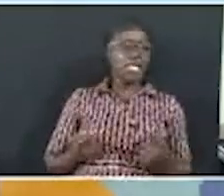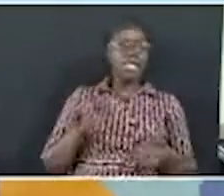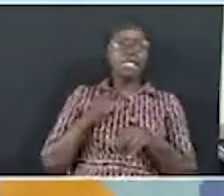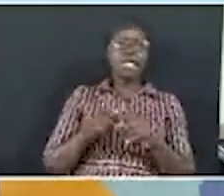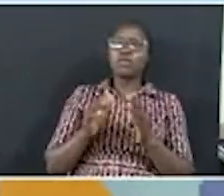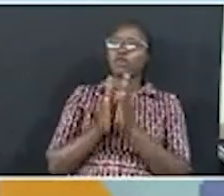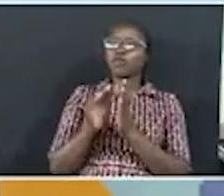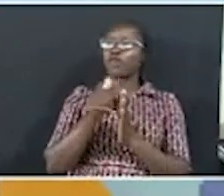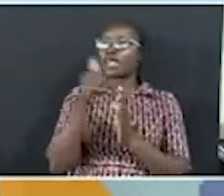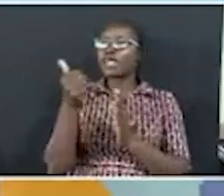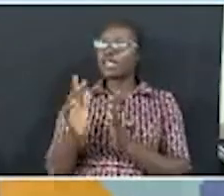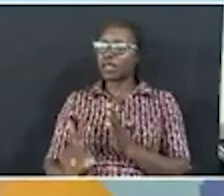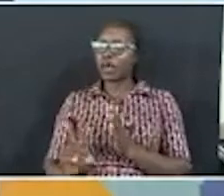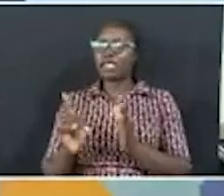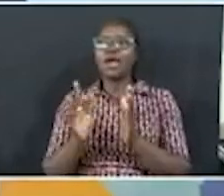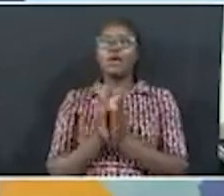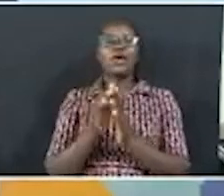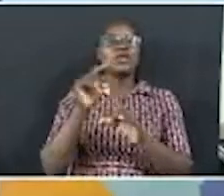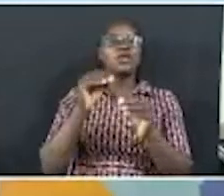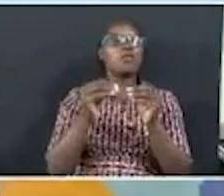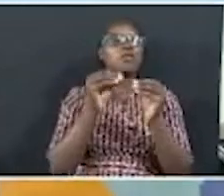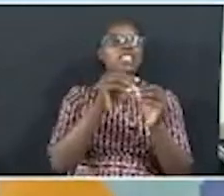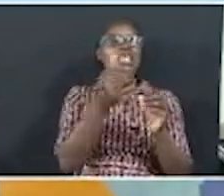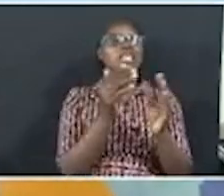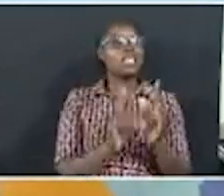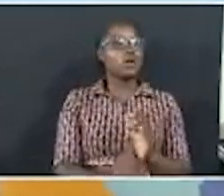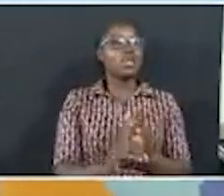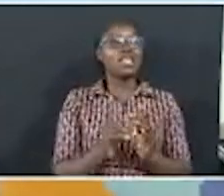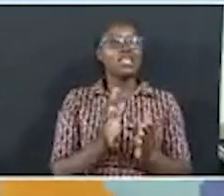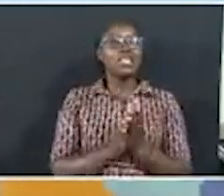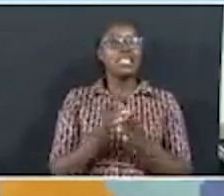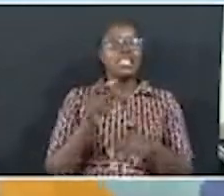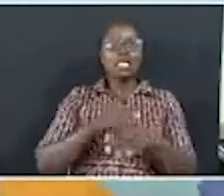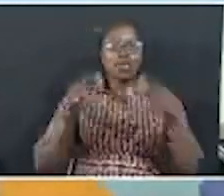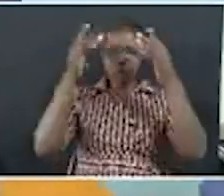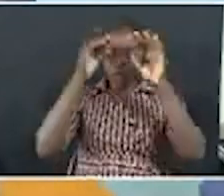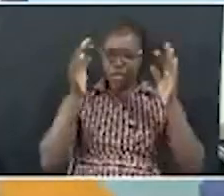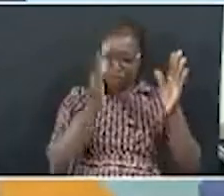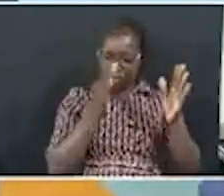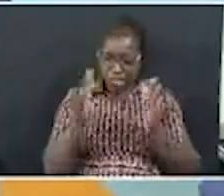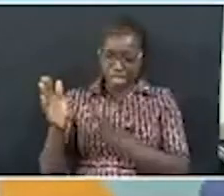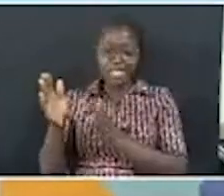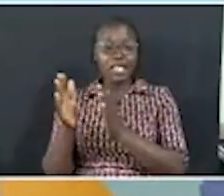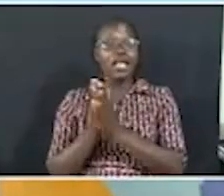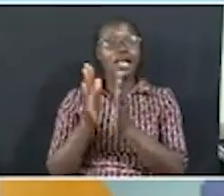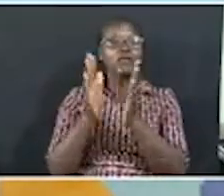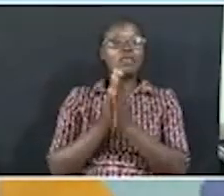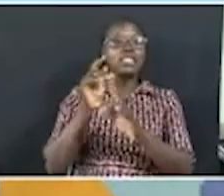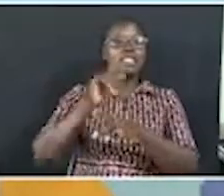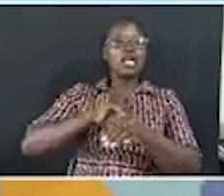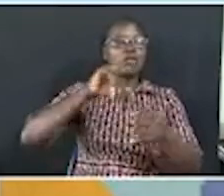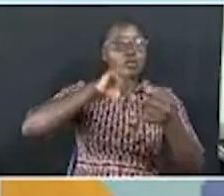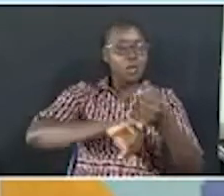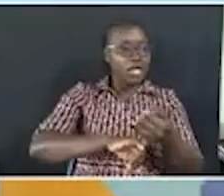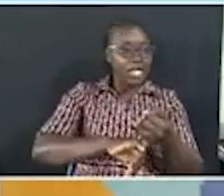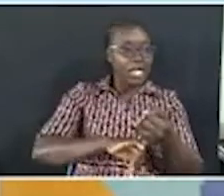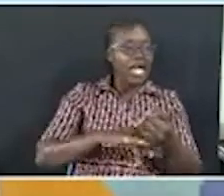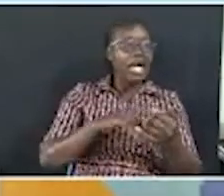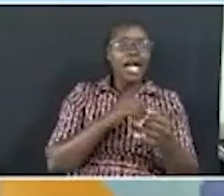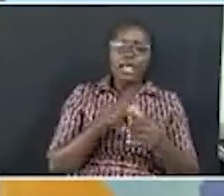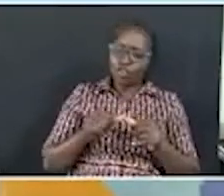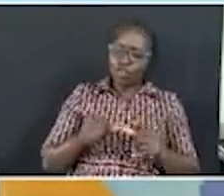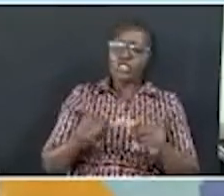another one. Pray when you meet another one. Pray during the wedding planning. Pray when you get married. And